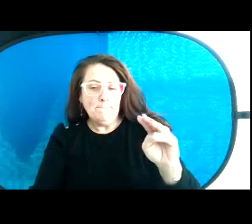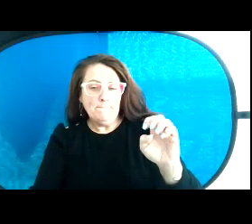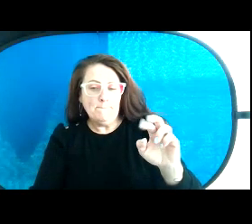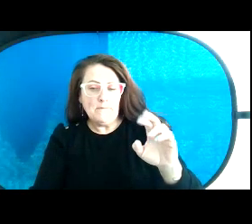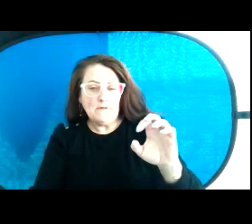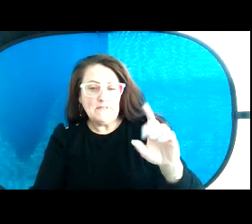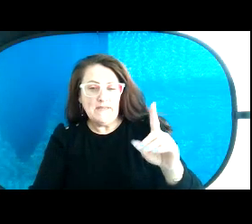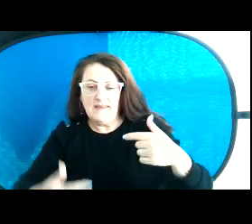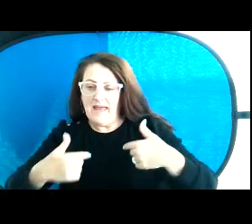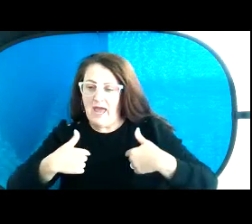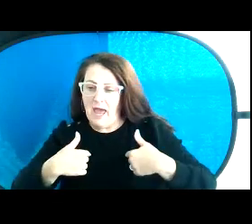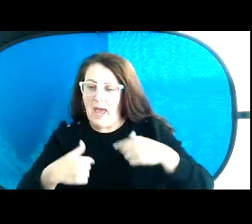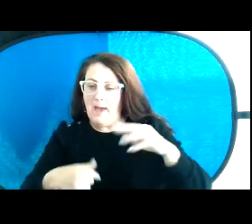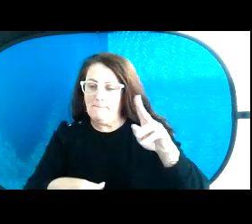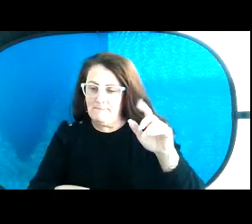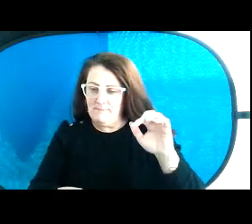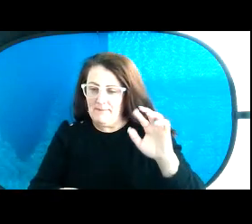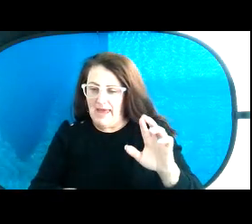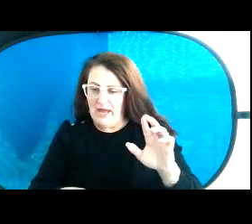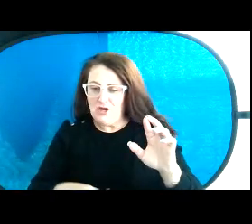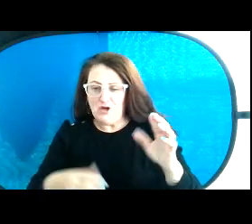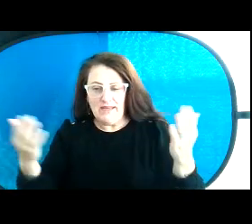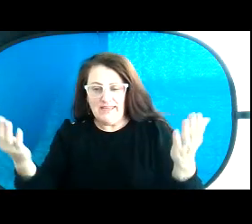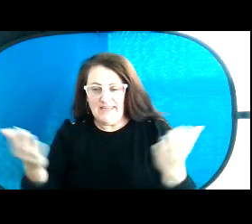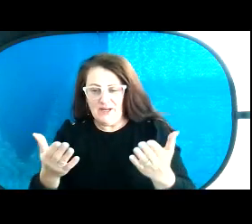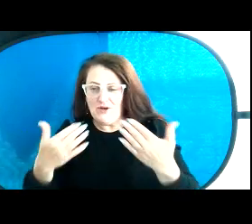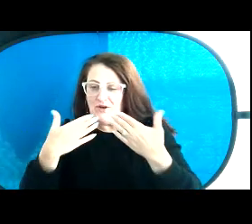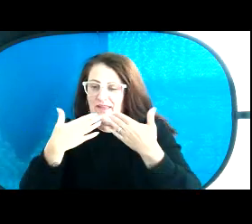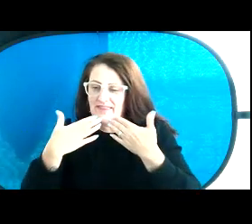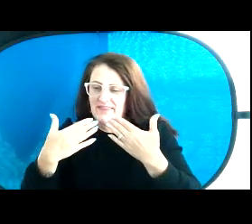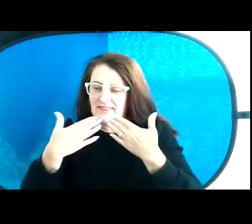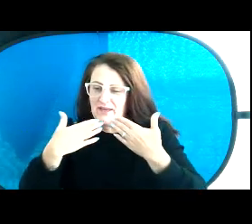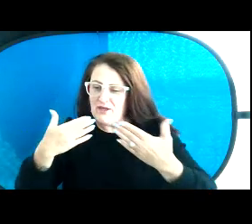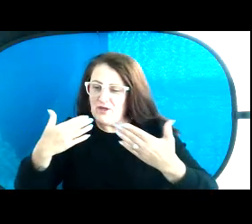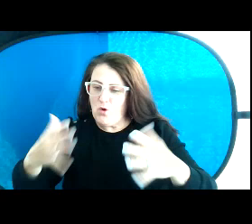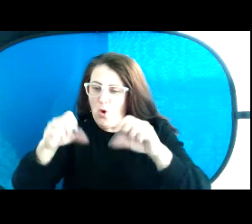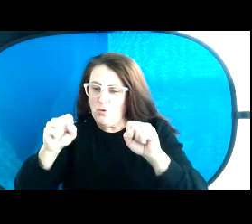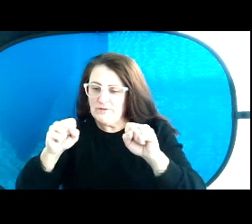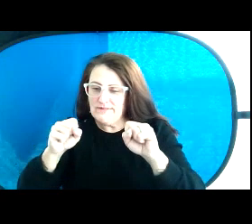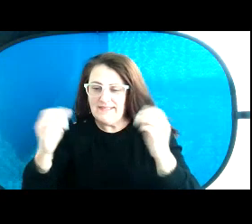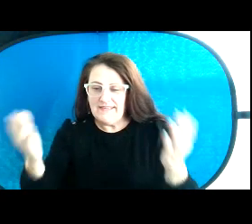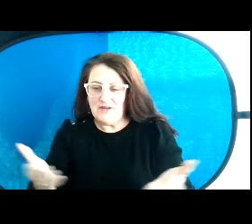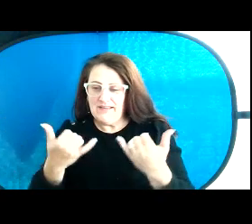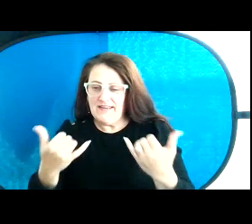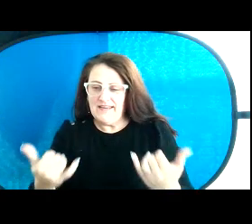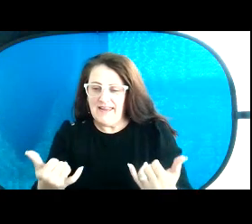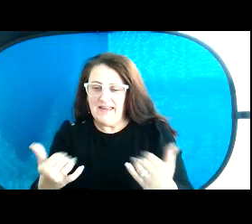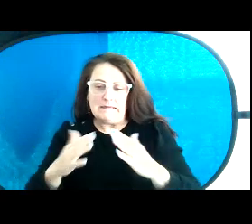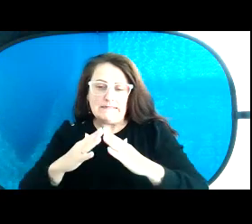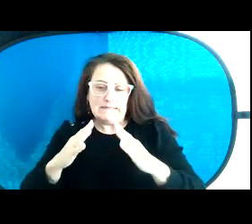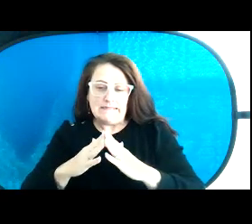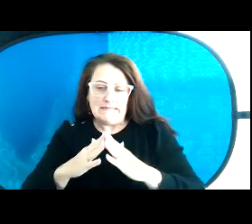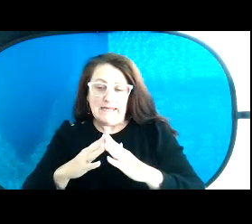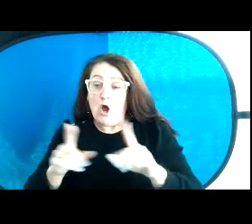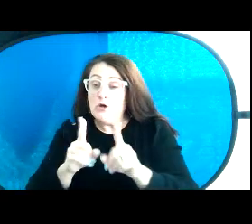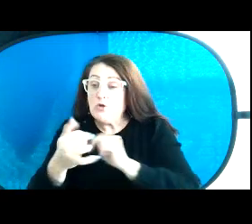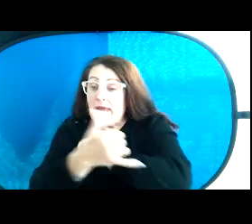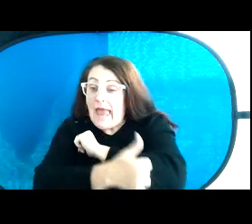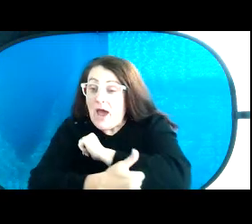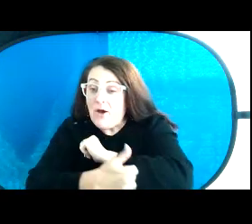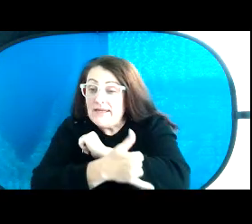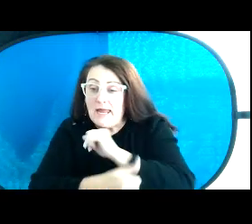Merced. Again, want to thank everybody for being here. Thank you for hosting your meeting here in the City of Merced and the County of Merced as well. We're very,